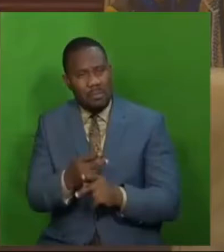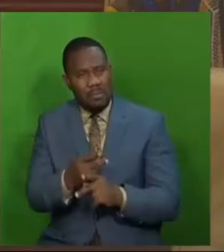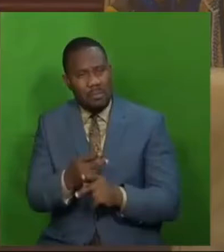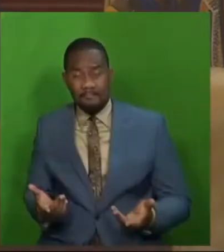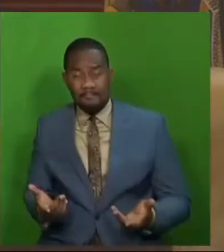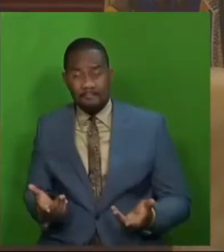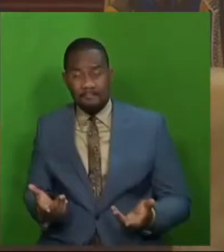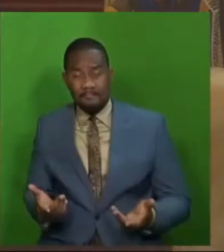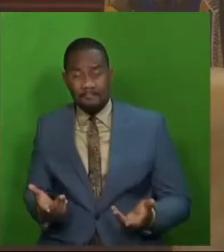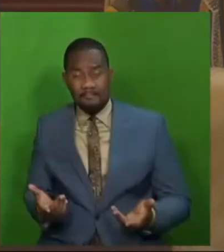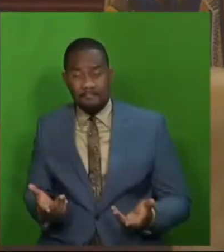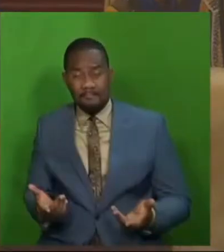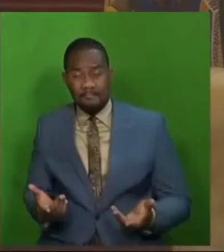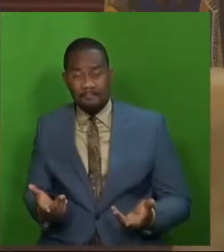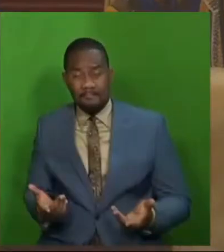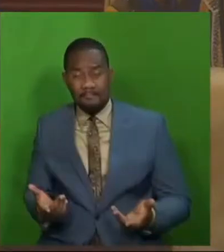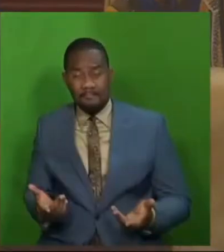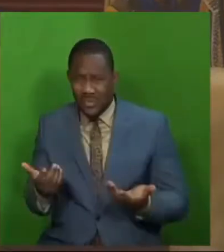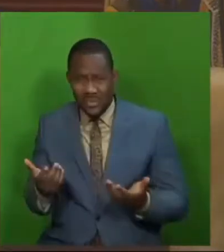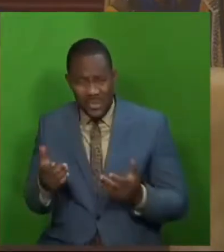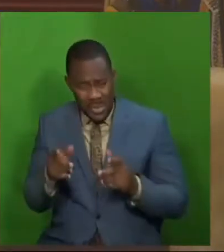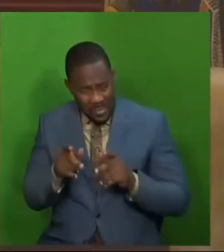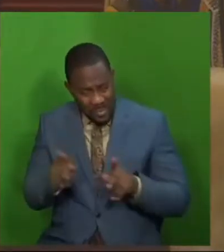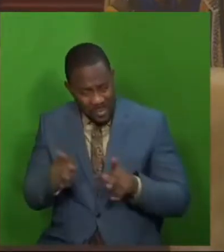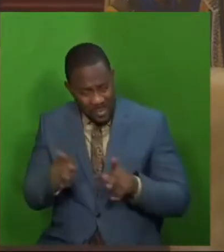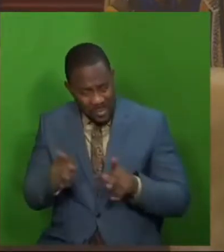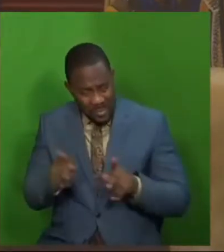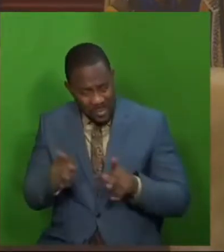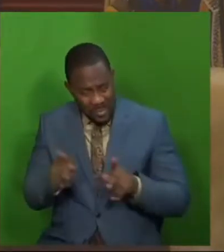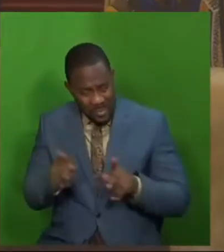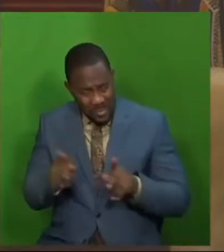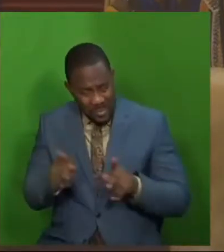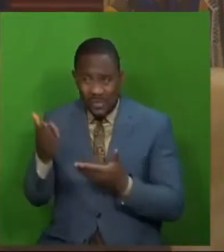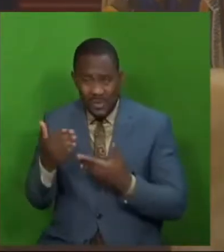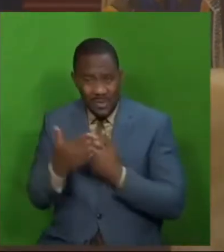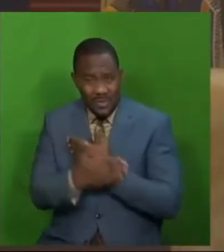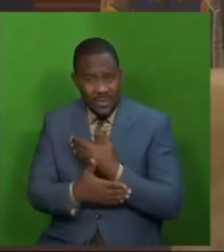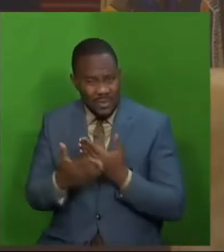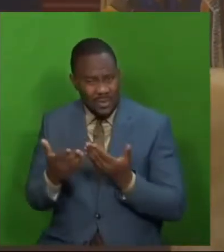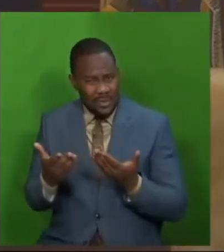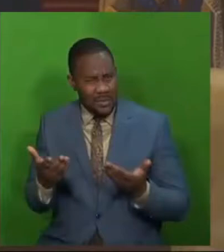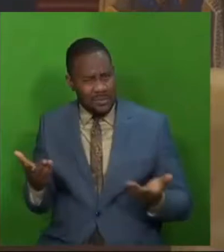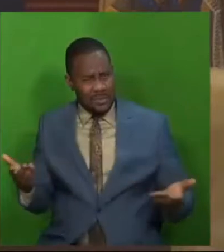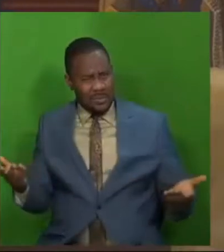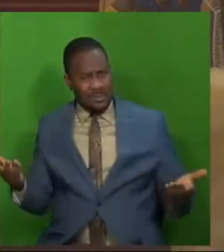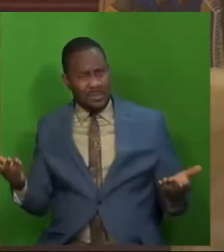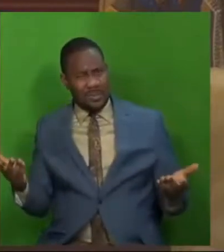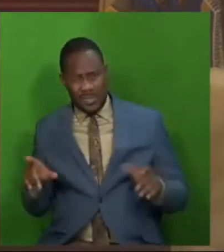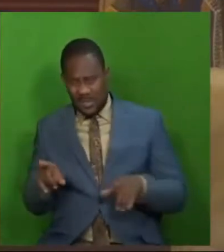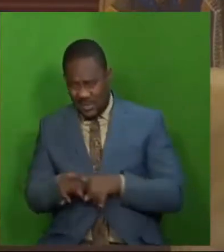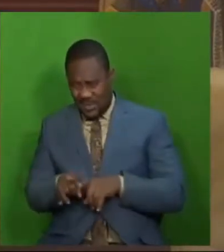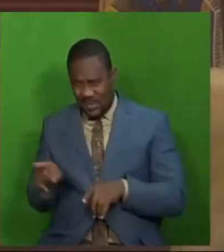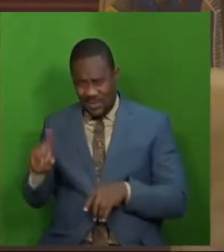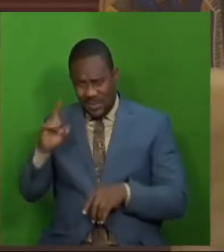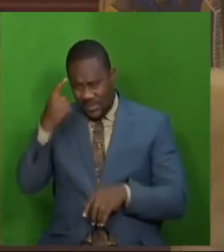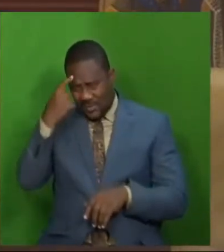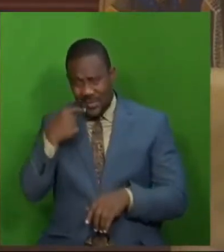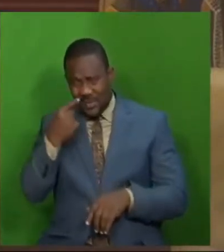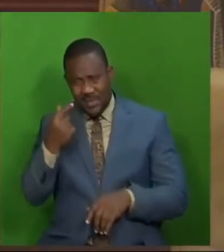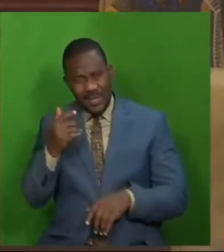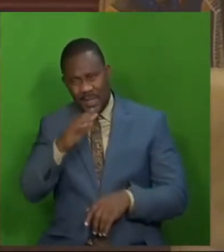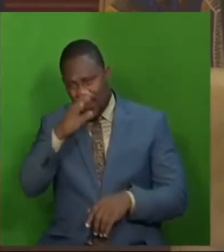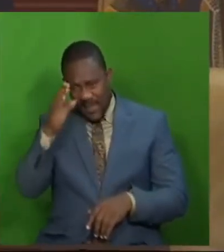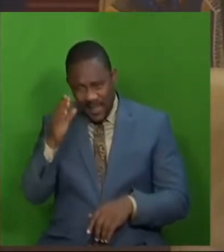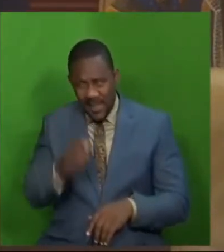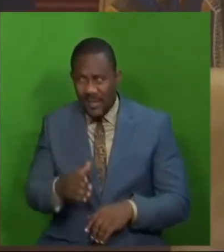maize? And the same government will come and tell you that I have not imported maize. Mr. Speaker, I have